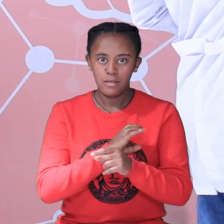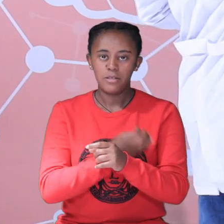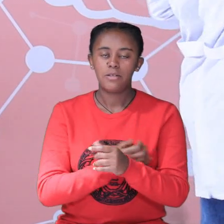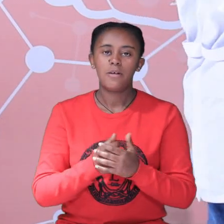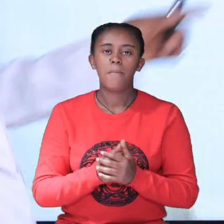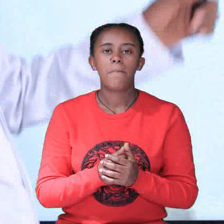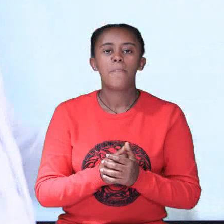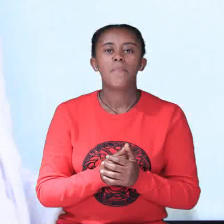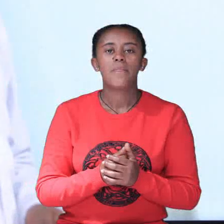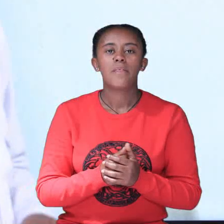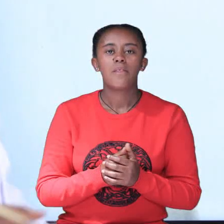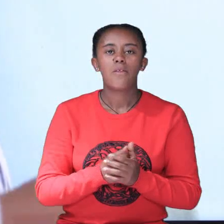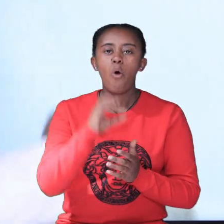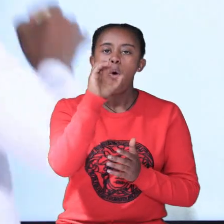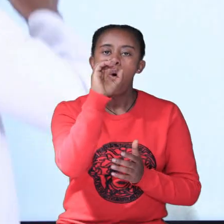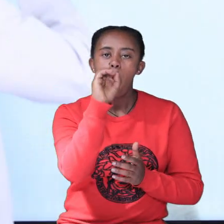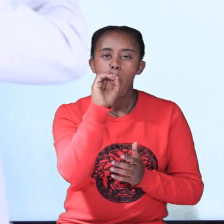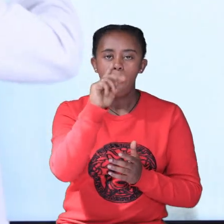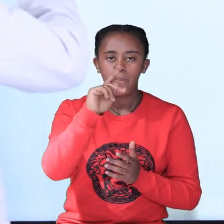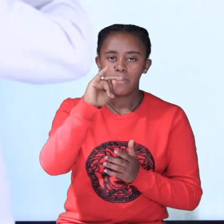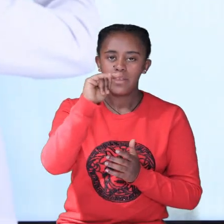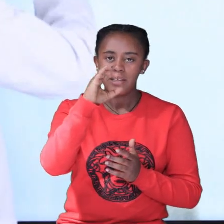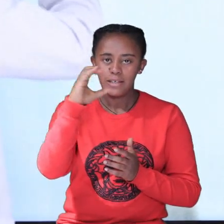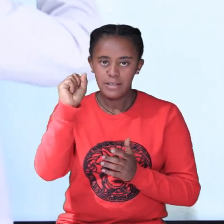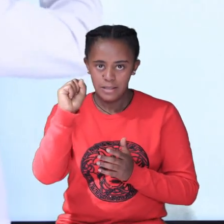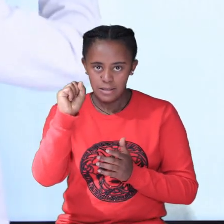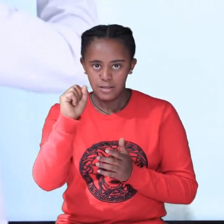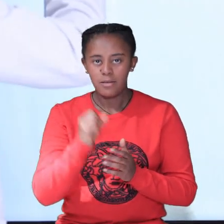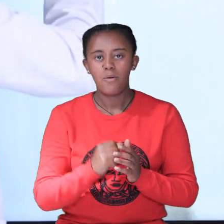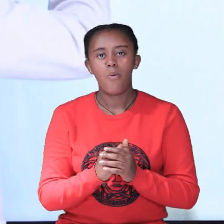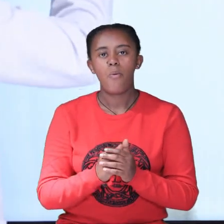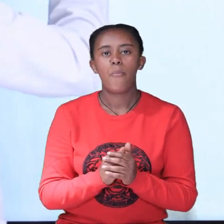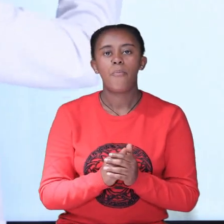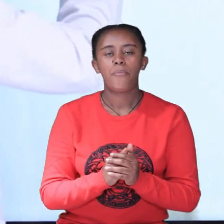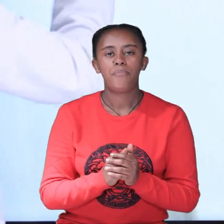And the other is optics. Optics